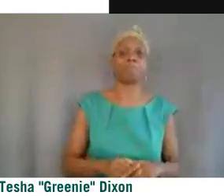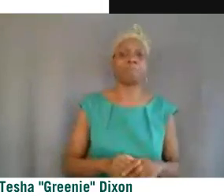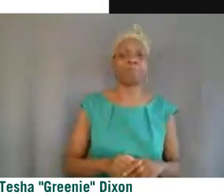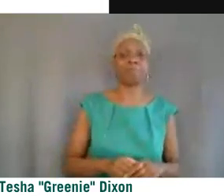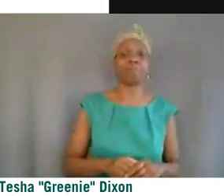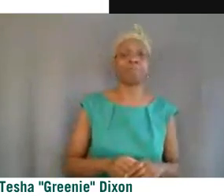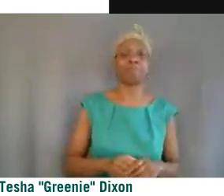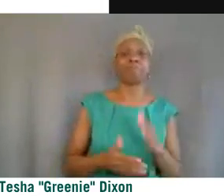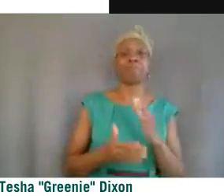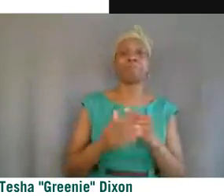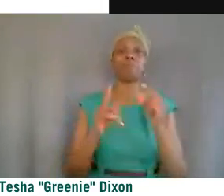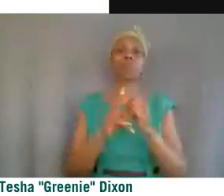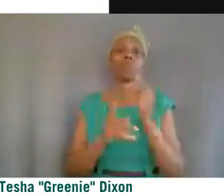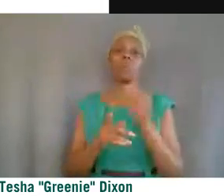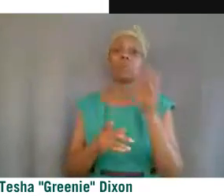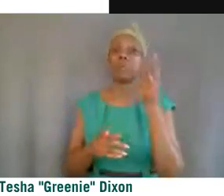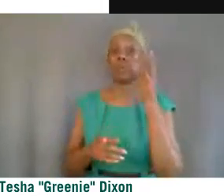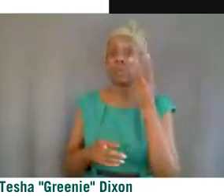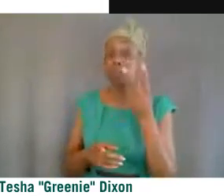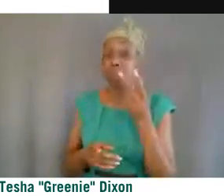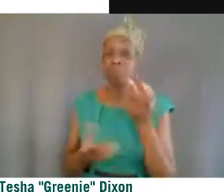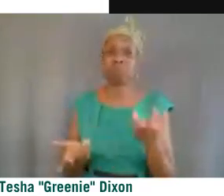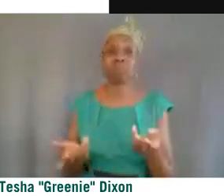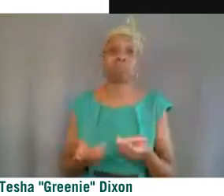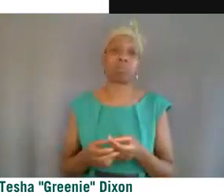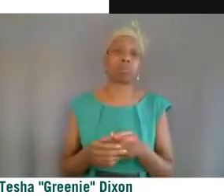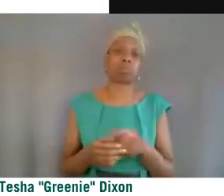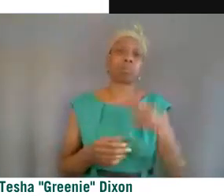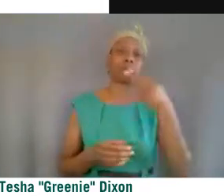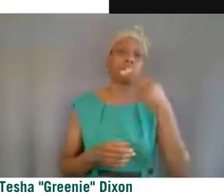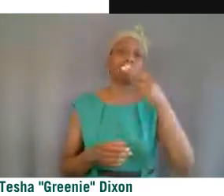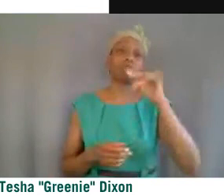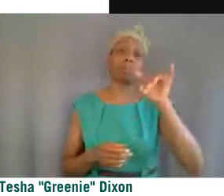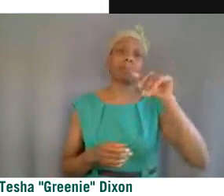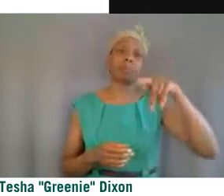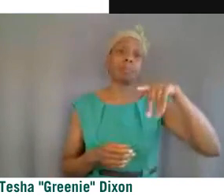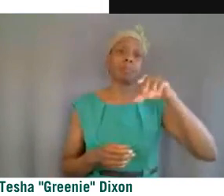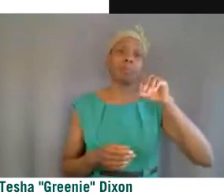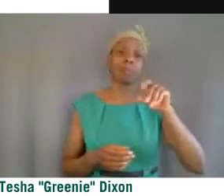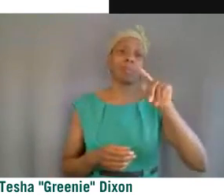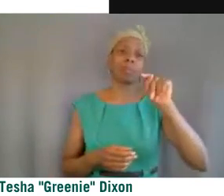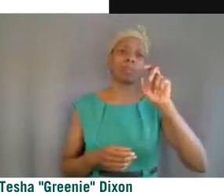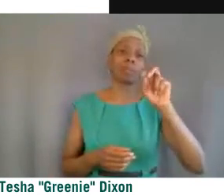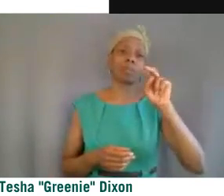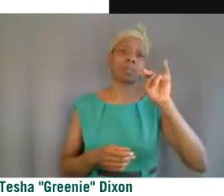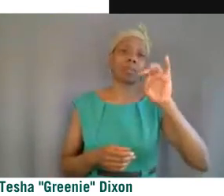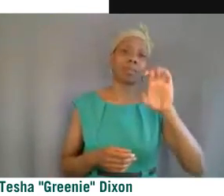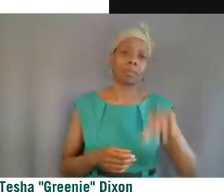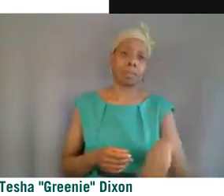So some words you might see there are hypotonic, ataxic,